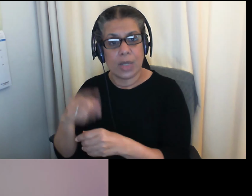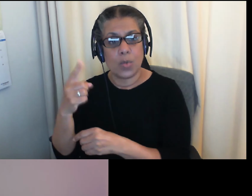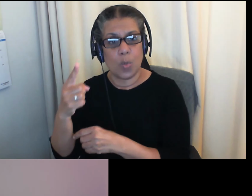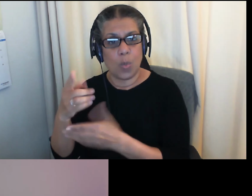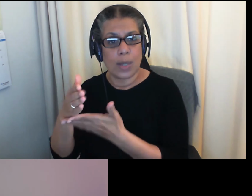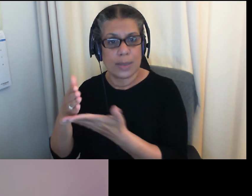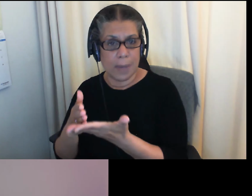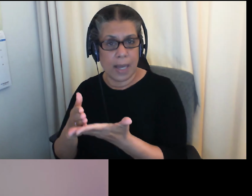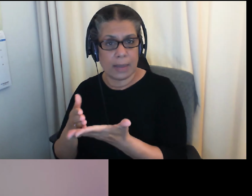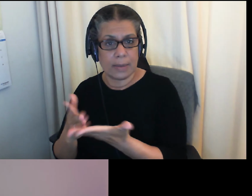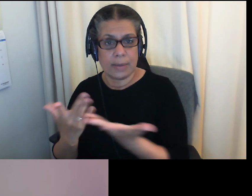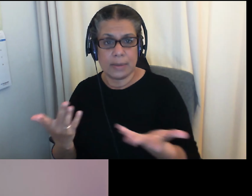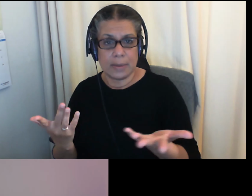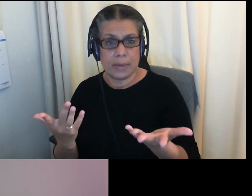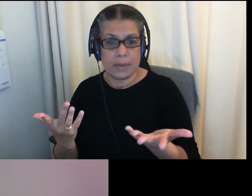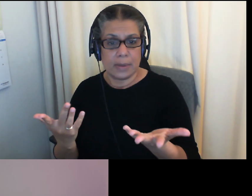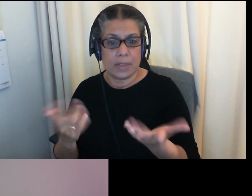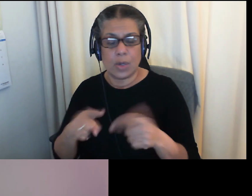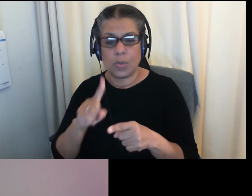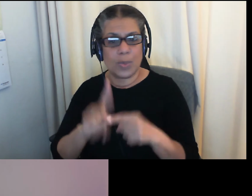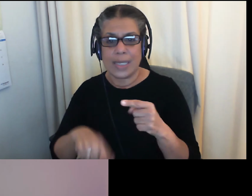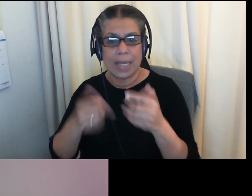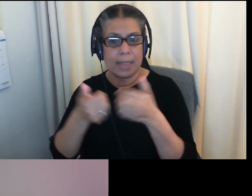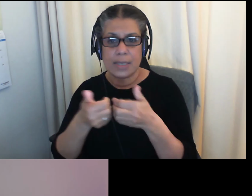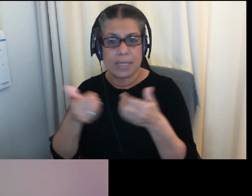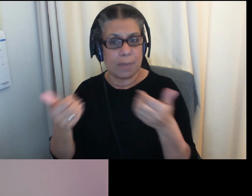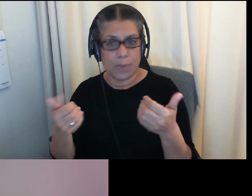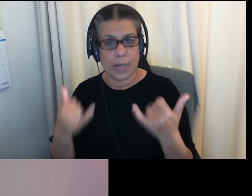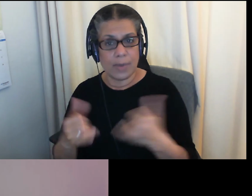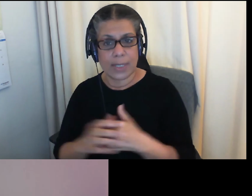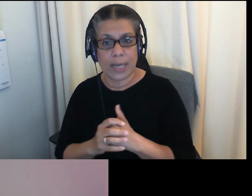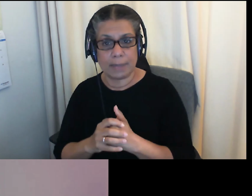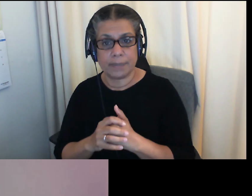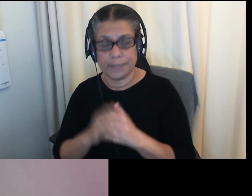it's not possible to segregate it.